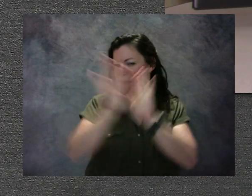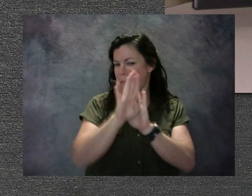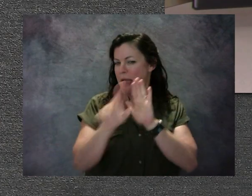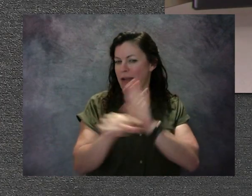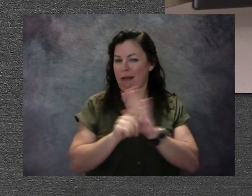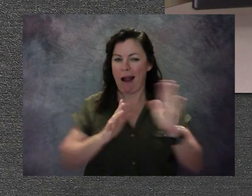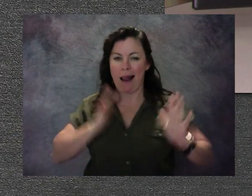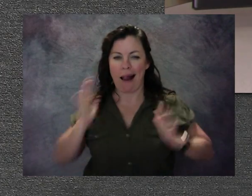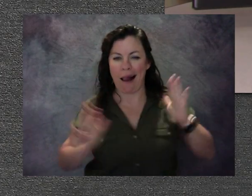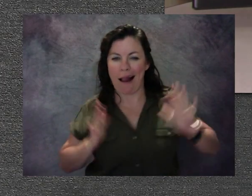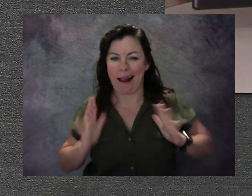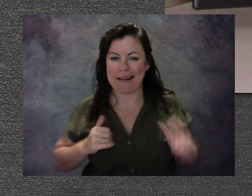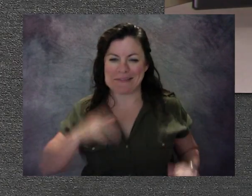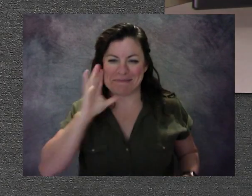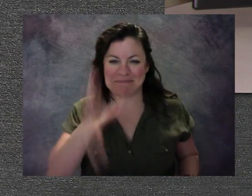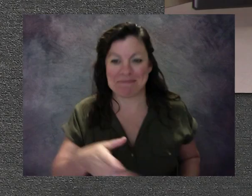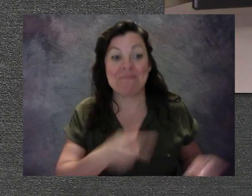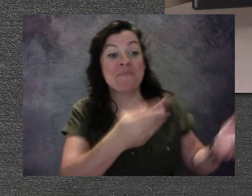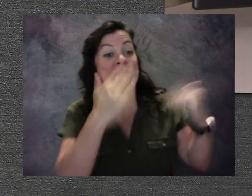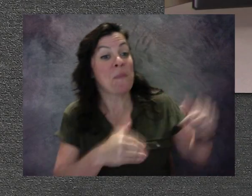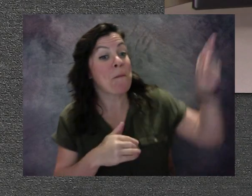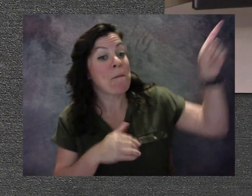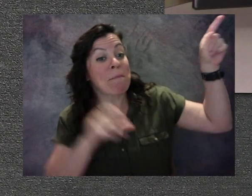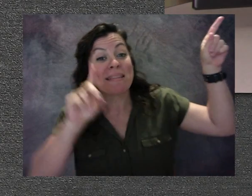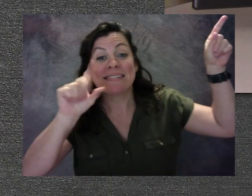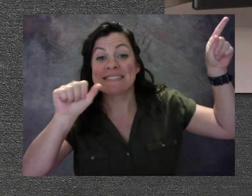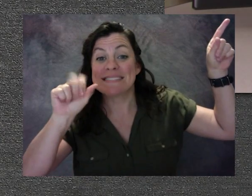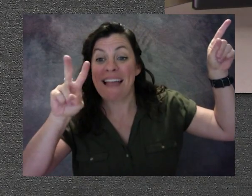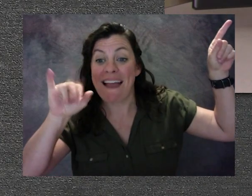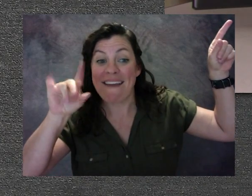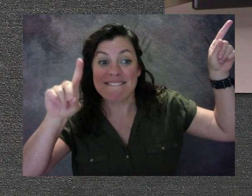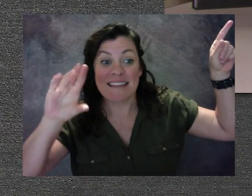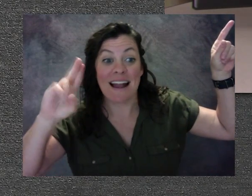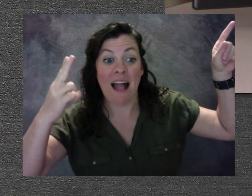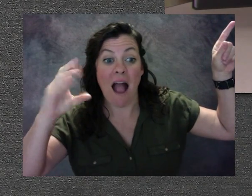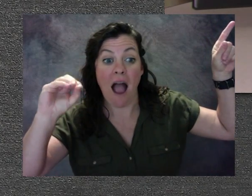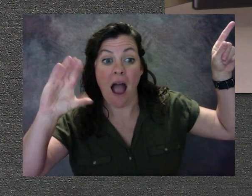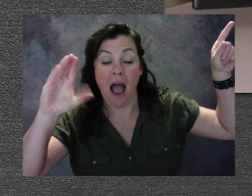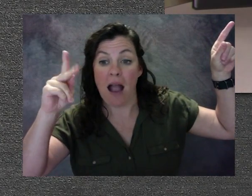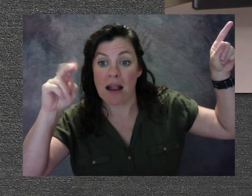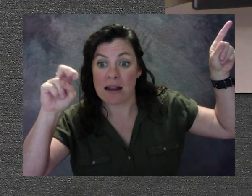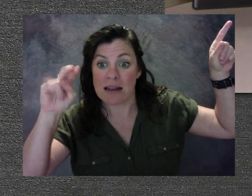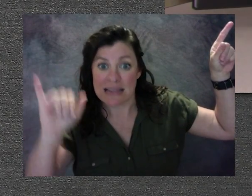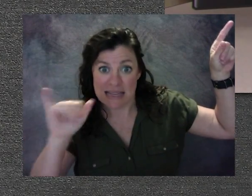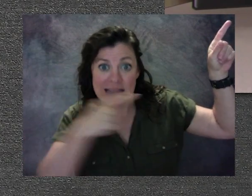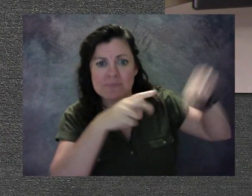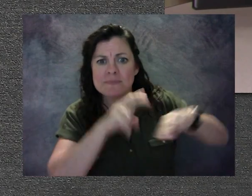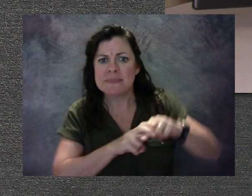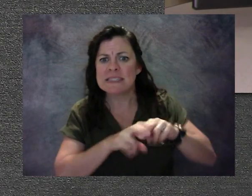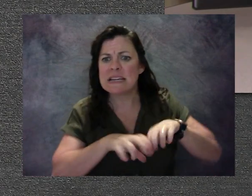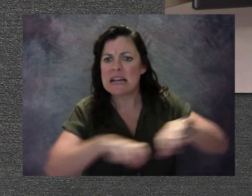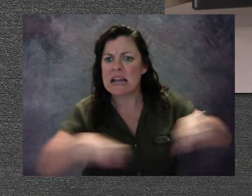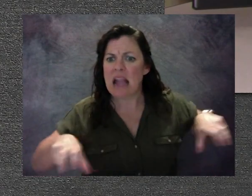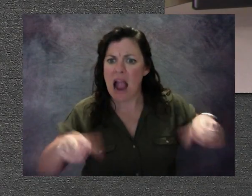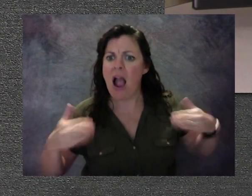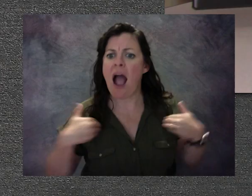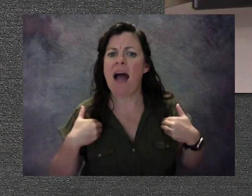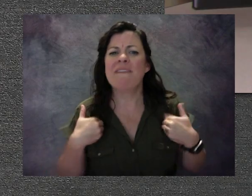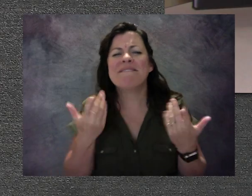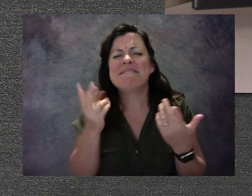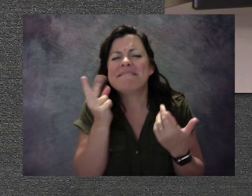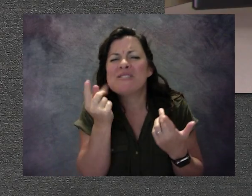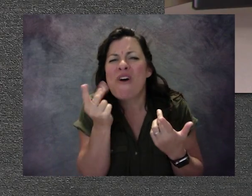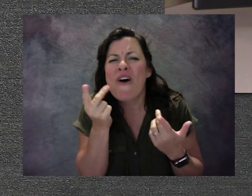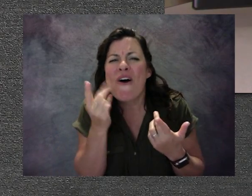David Hockney's next. You can see him sitting on this couch. He has two dachshunds. Those are two long dogs. And look at all